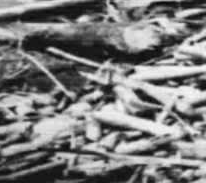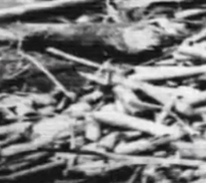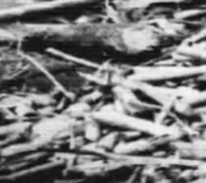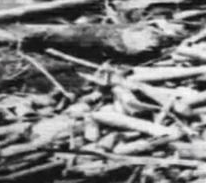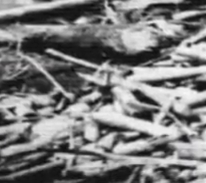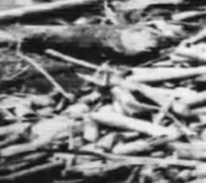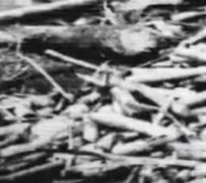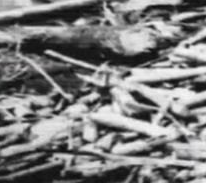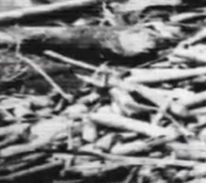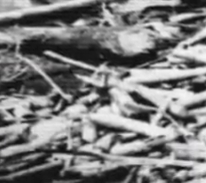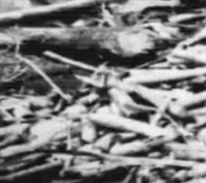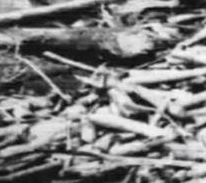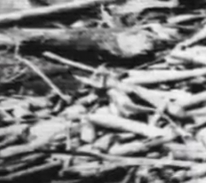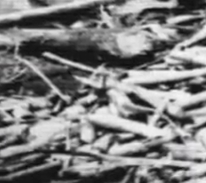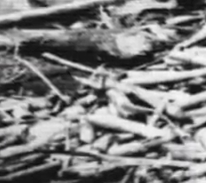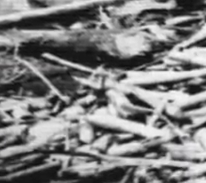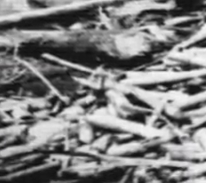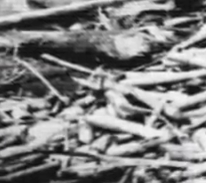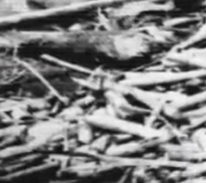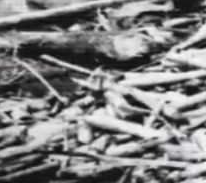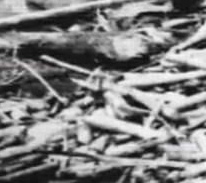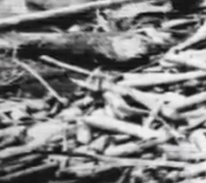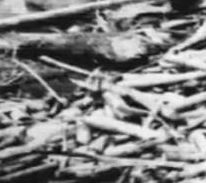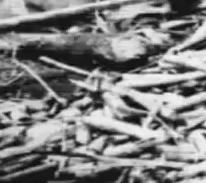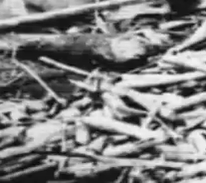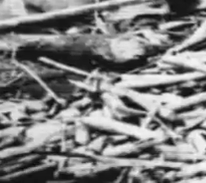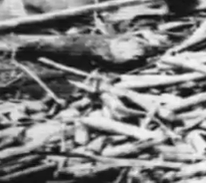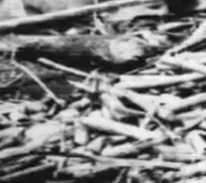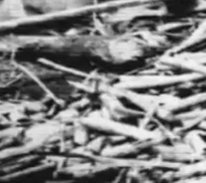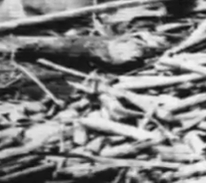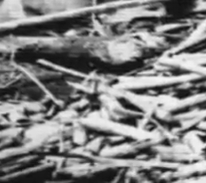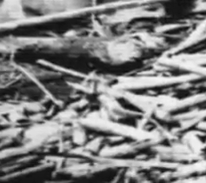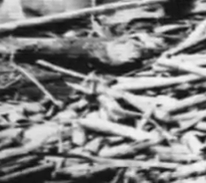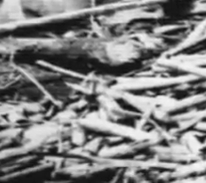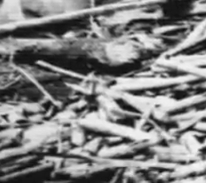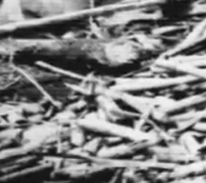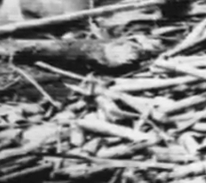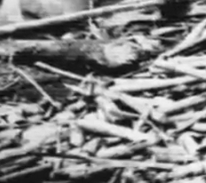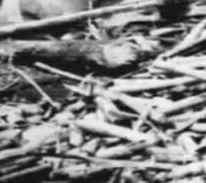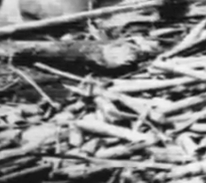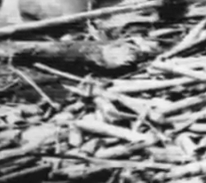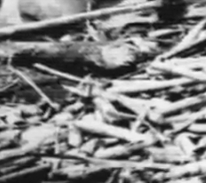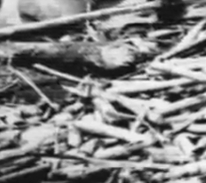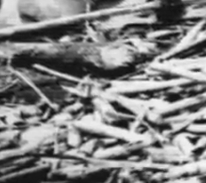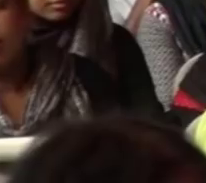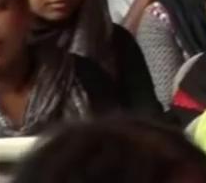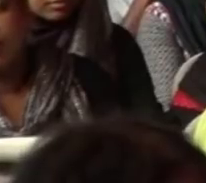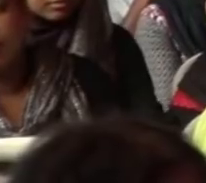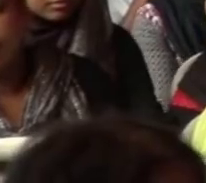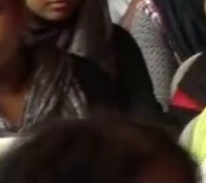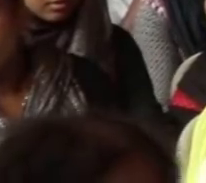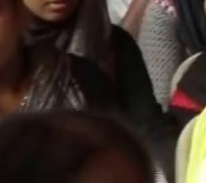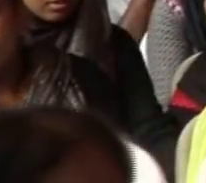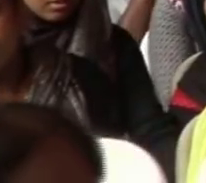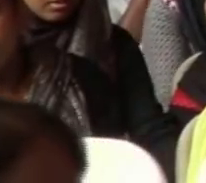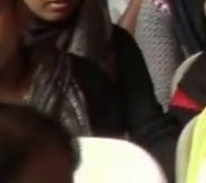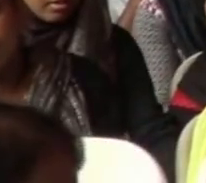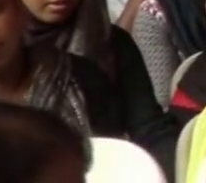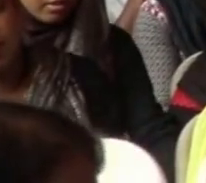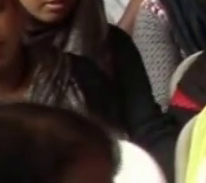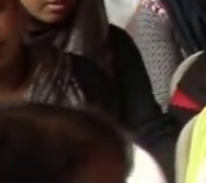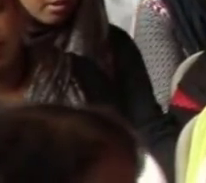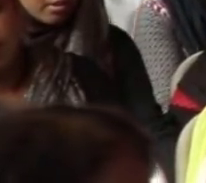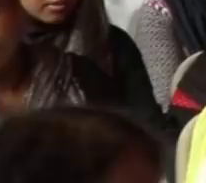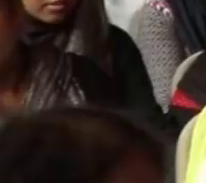In highlighting the hard work done by Giramateers to move Fiji forward, Syed Kayum also urged politicians